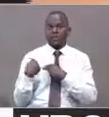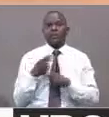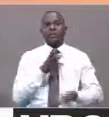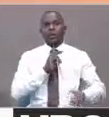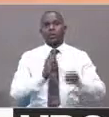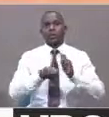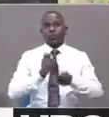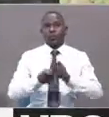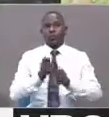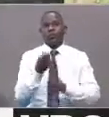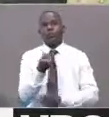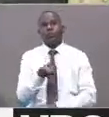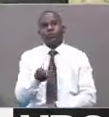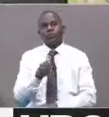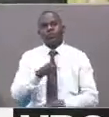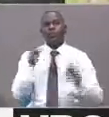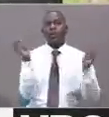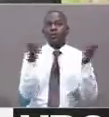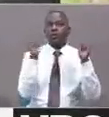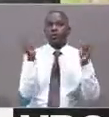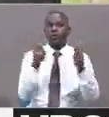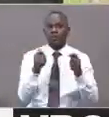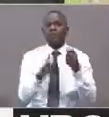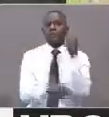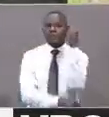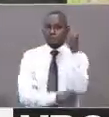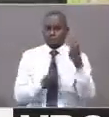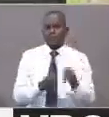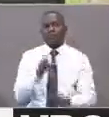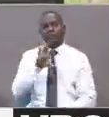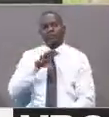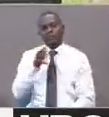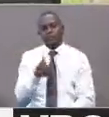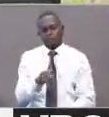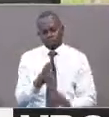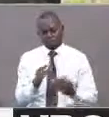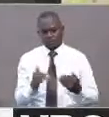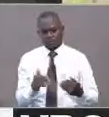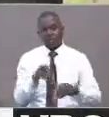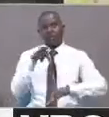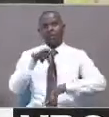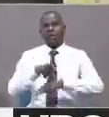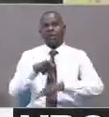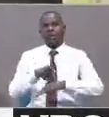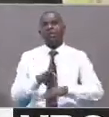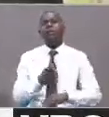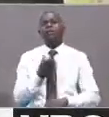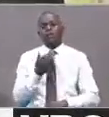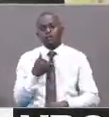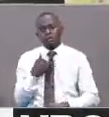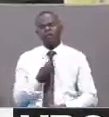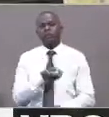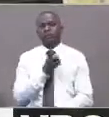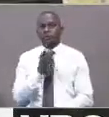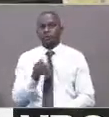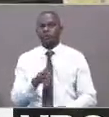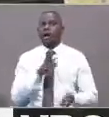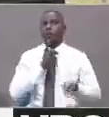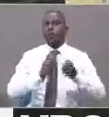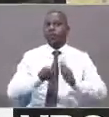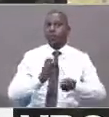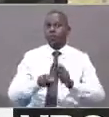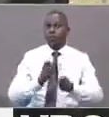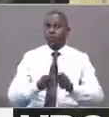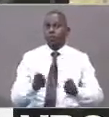doctors in the skyrocketing cattle riots in the region. But Lieutenant General Elweru wants the alleged witch doctors